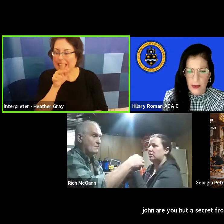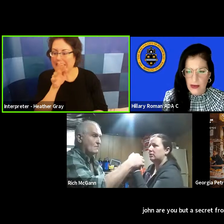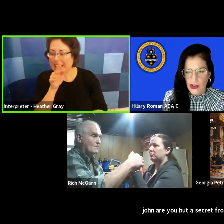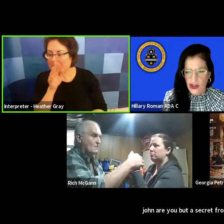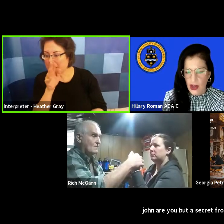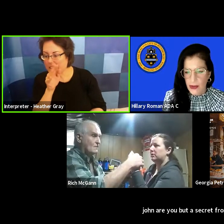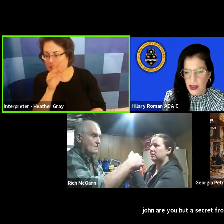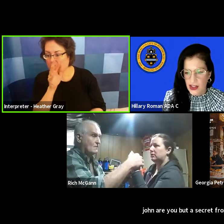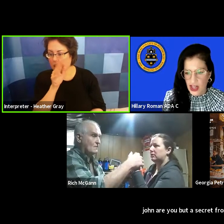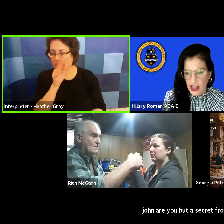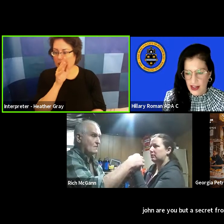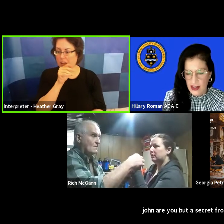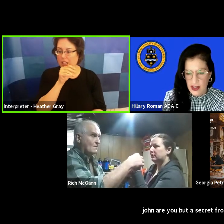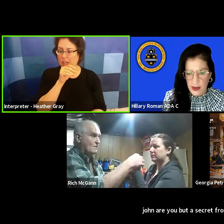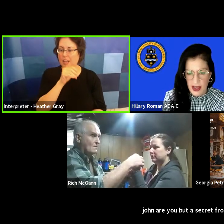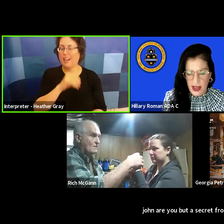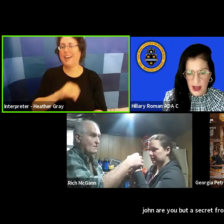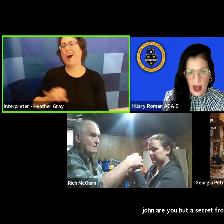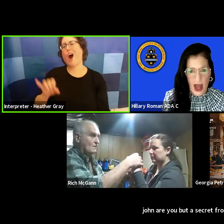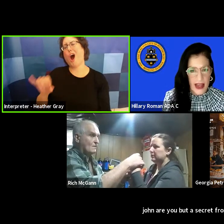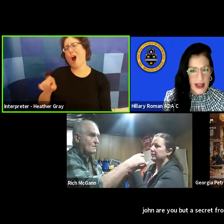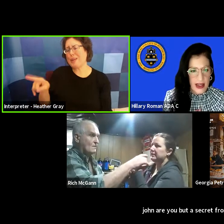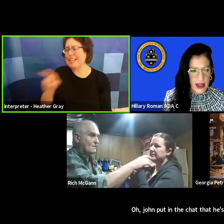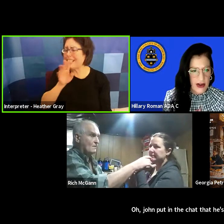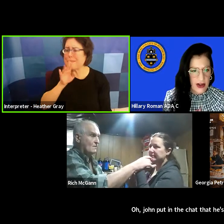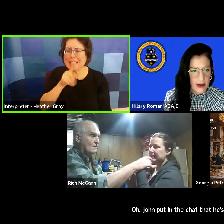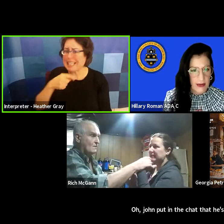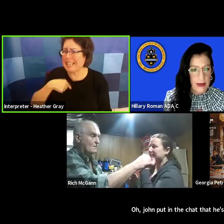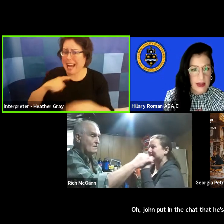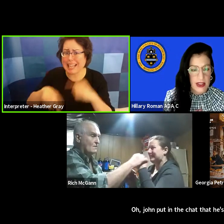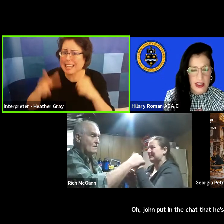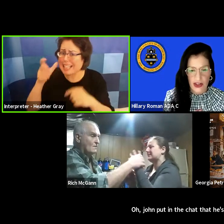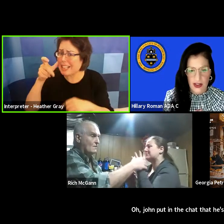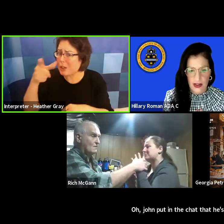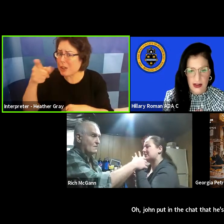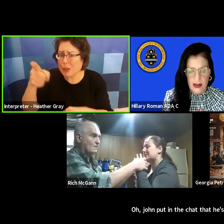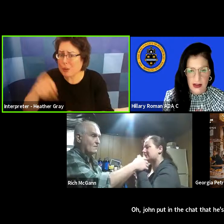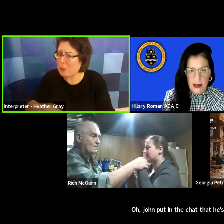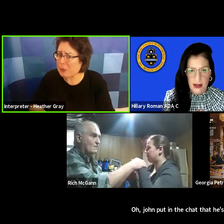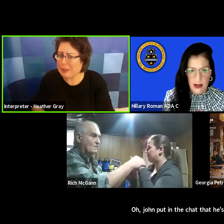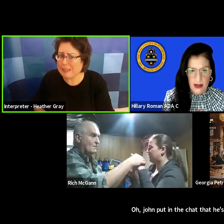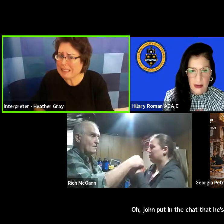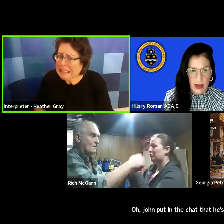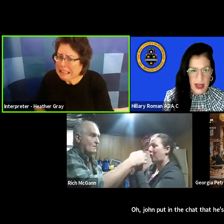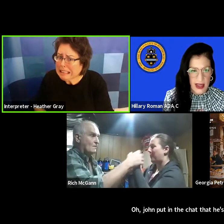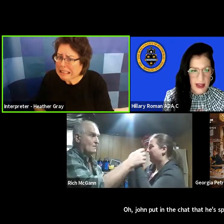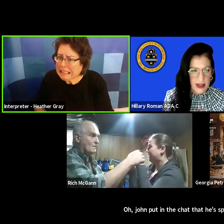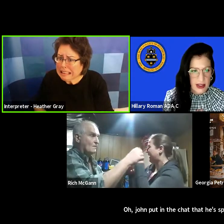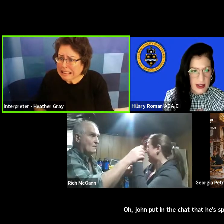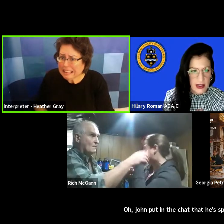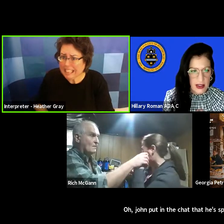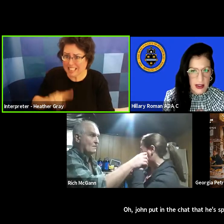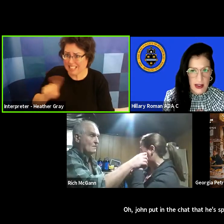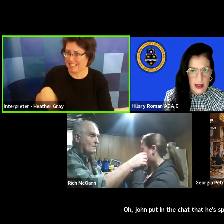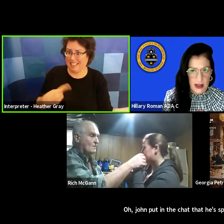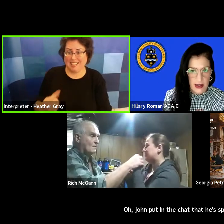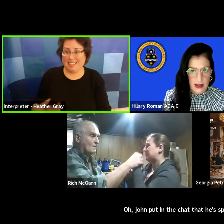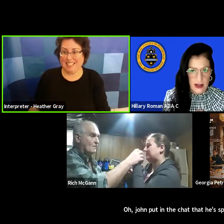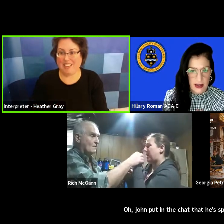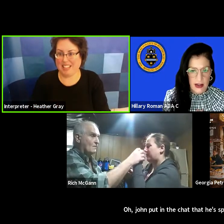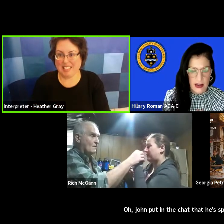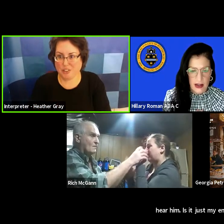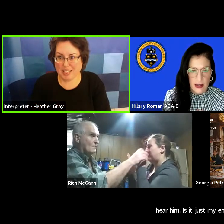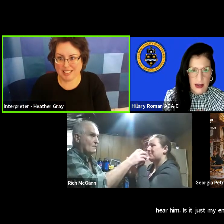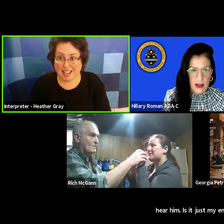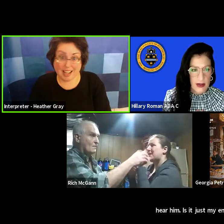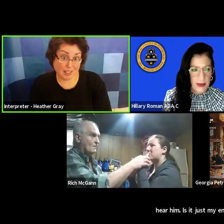Oh, John put in the chat that he's speaking. I can't hear him. Is it just my end?